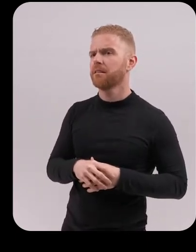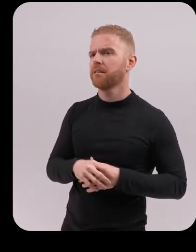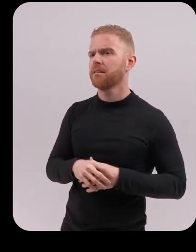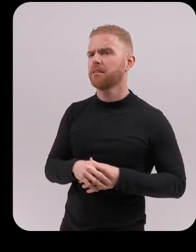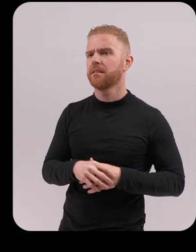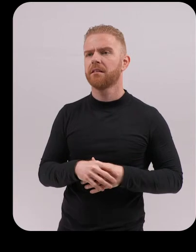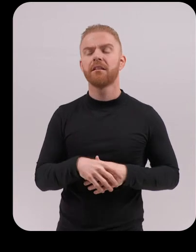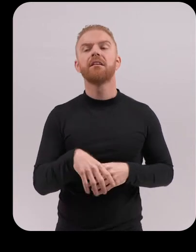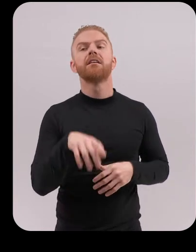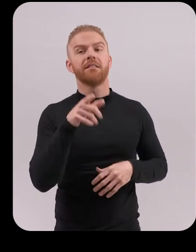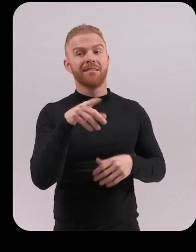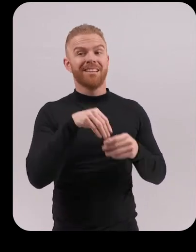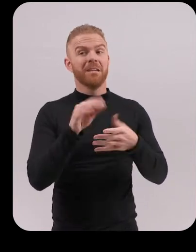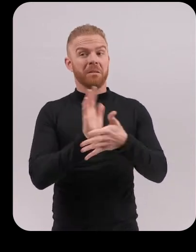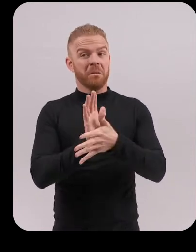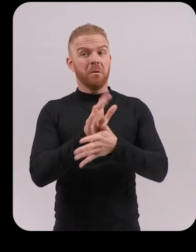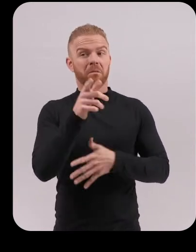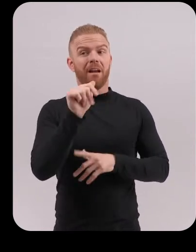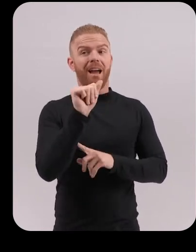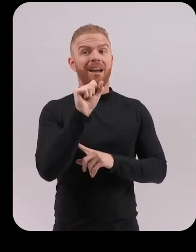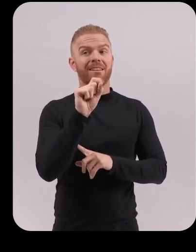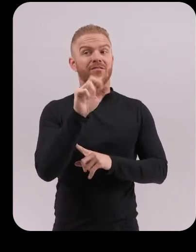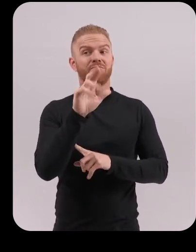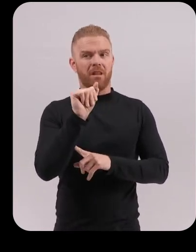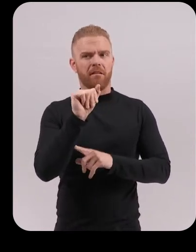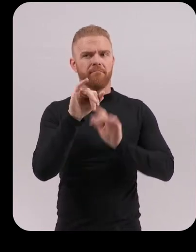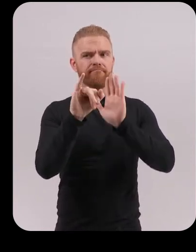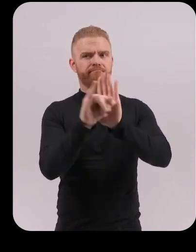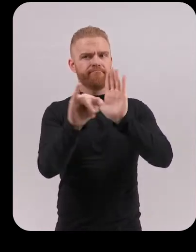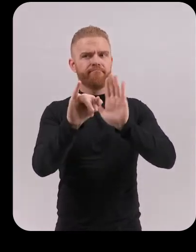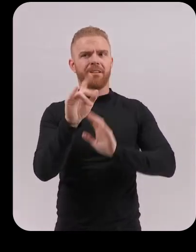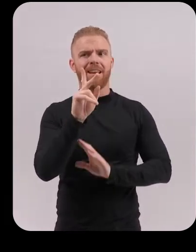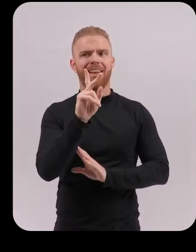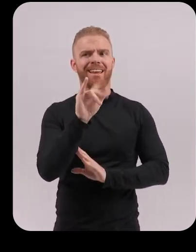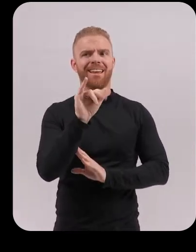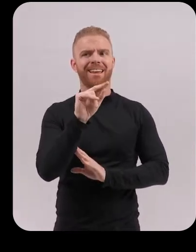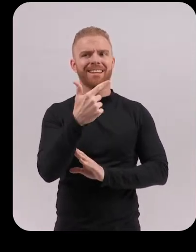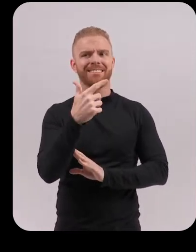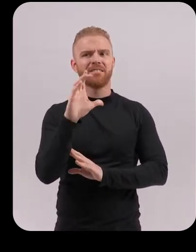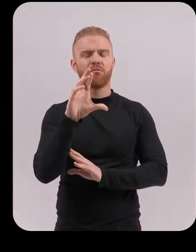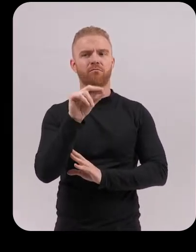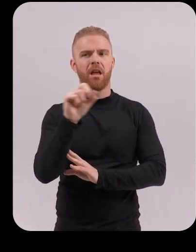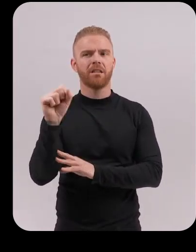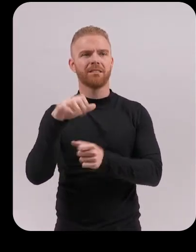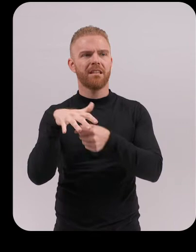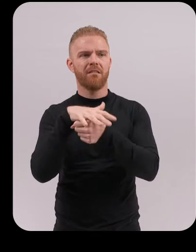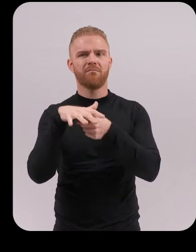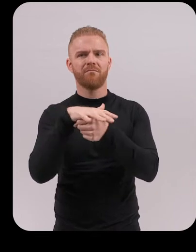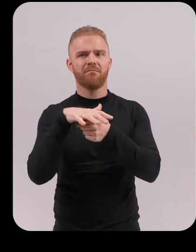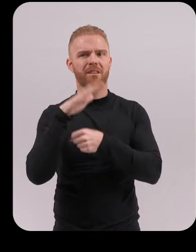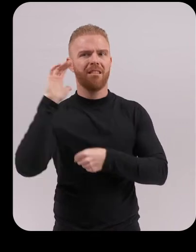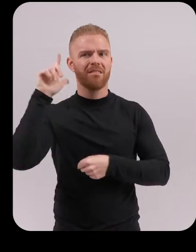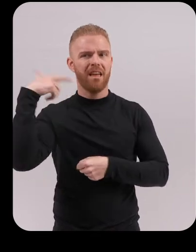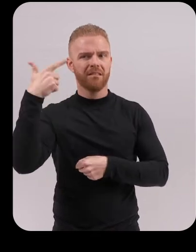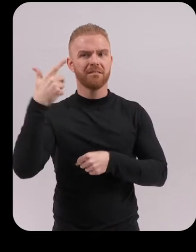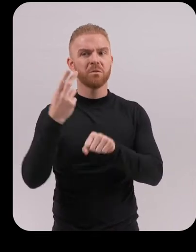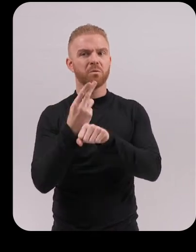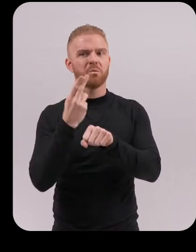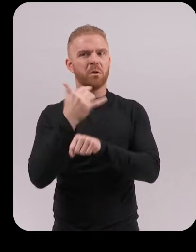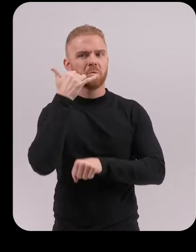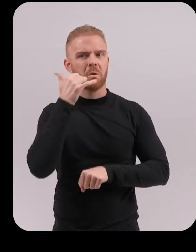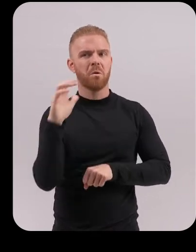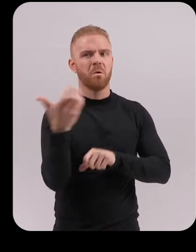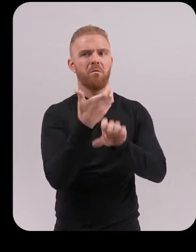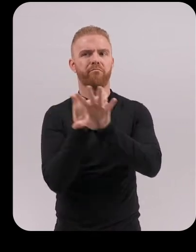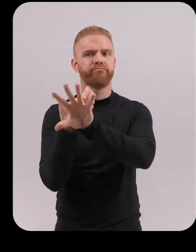In the video, Astra is identifying the King's Cross neighborhood of London using the phone's camera view. It's also